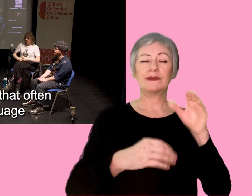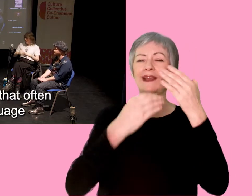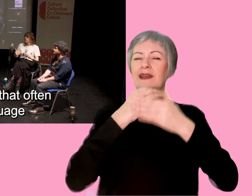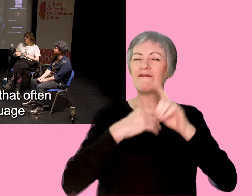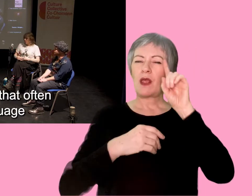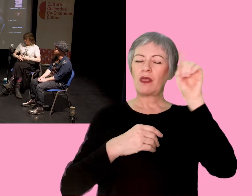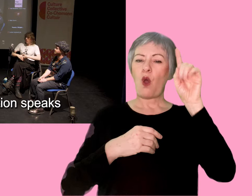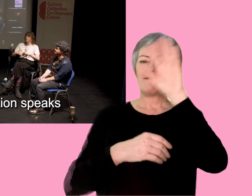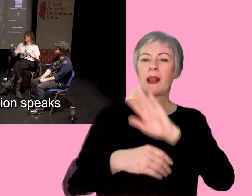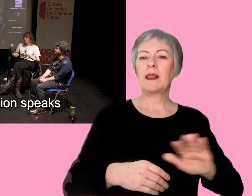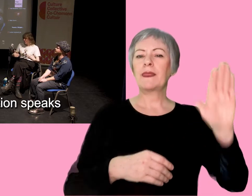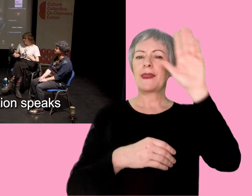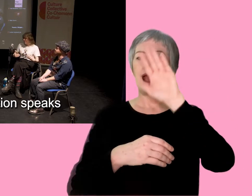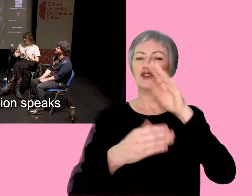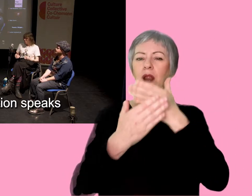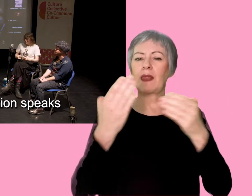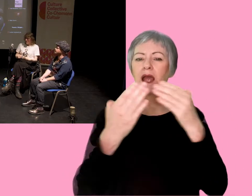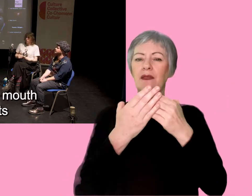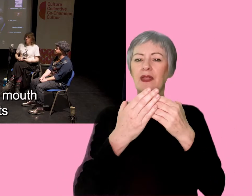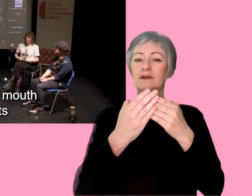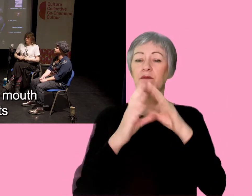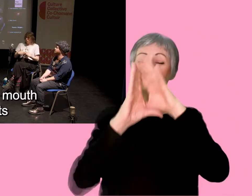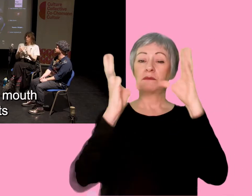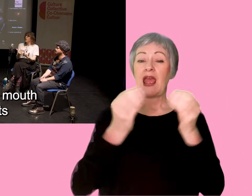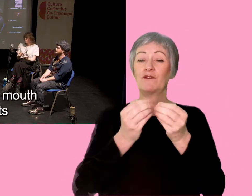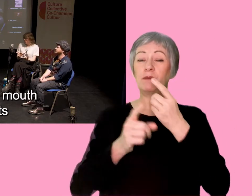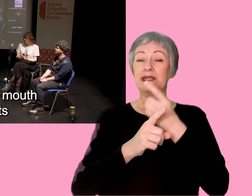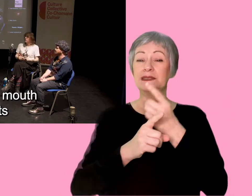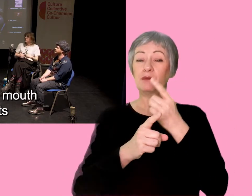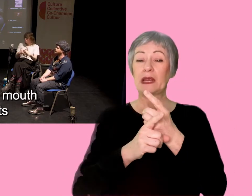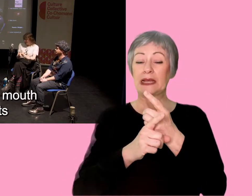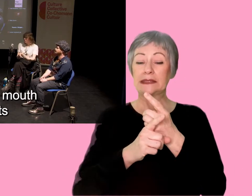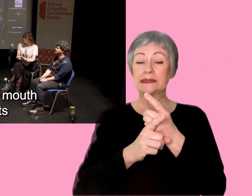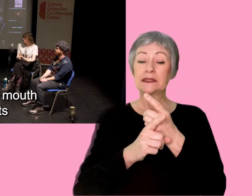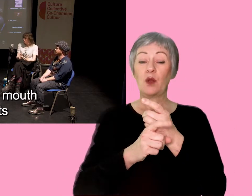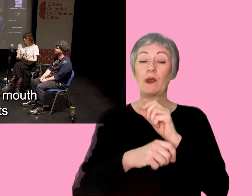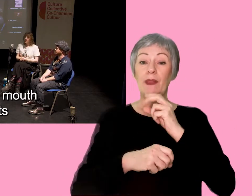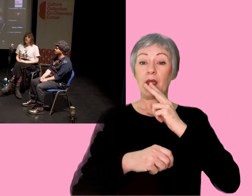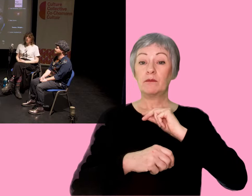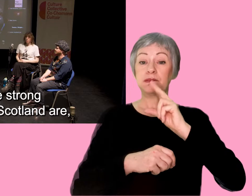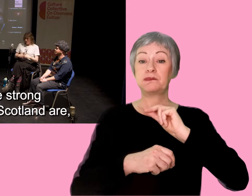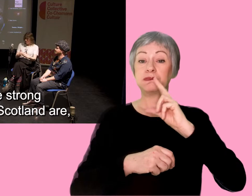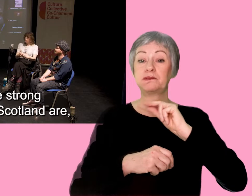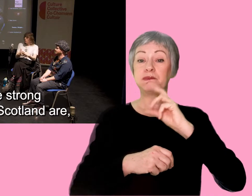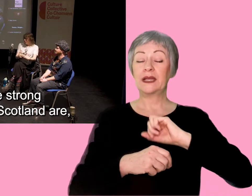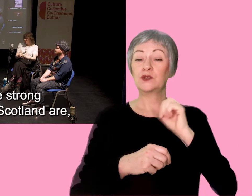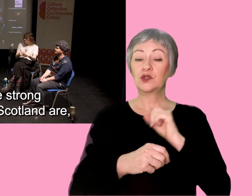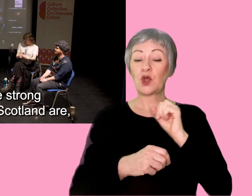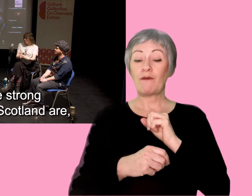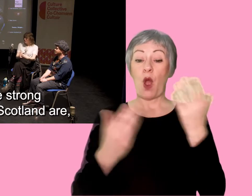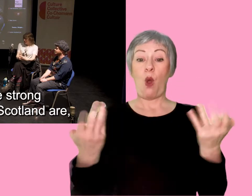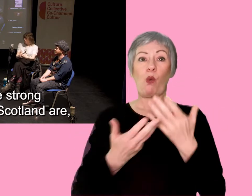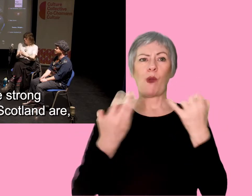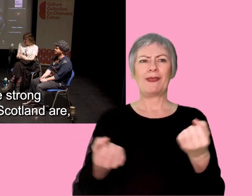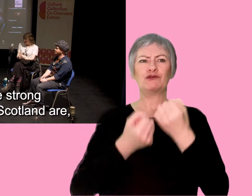as a national language that everybody in the nation speaks. When folk open their mouth and speak Scots, because of where the